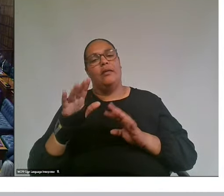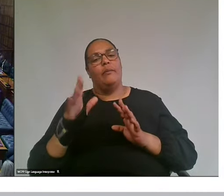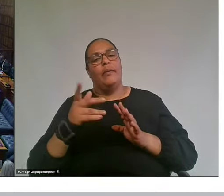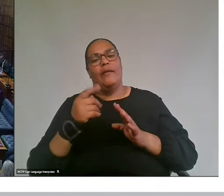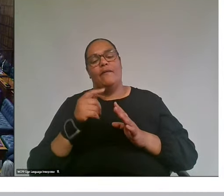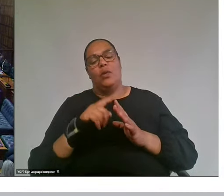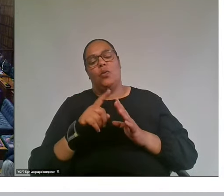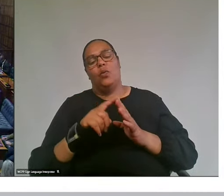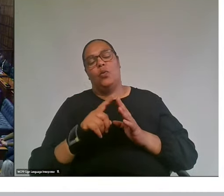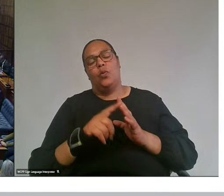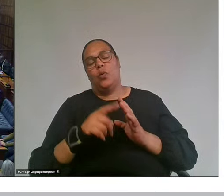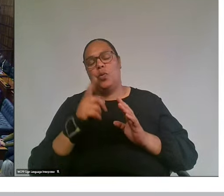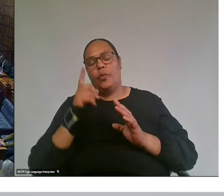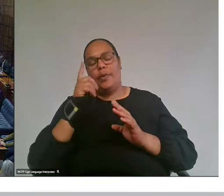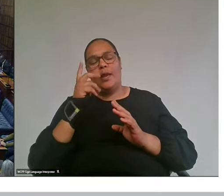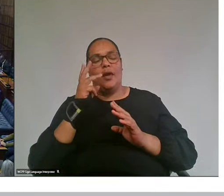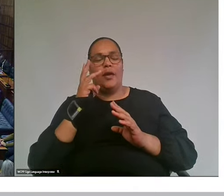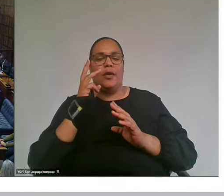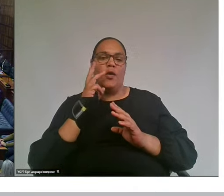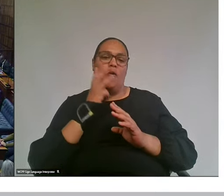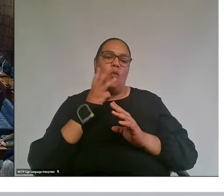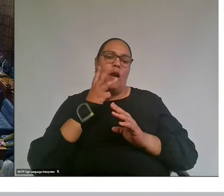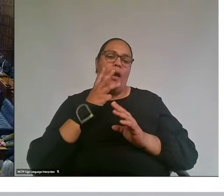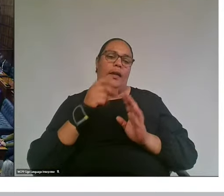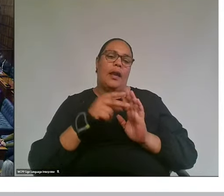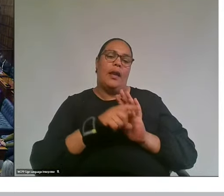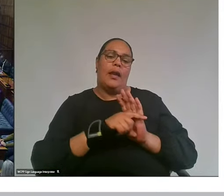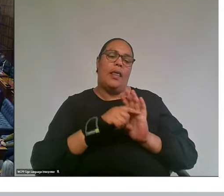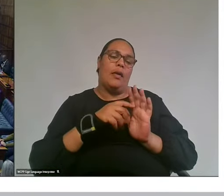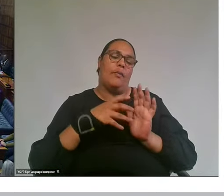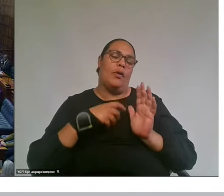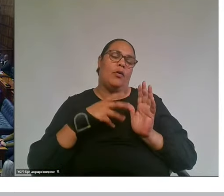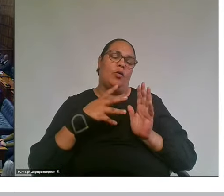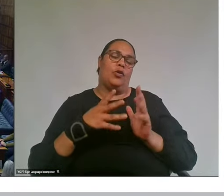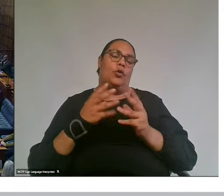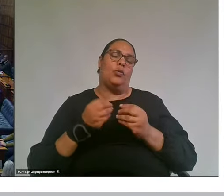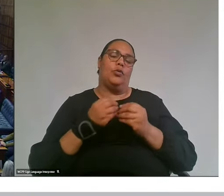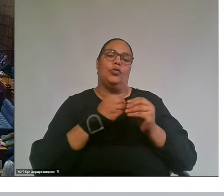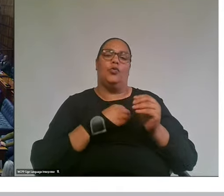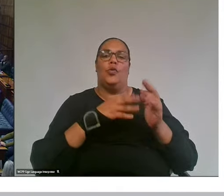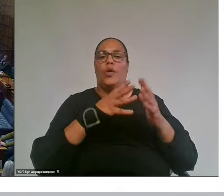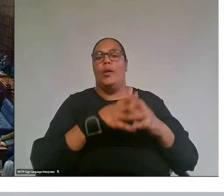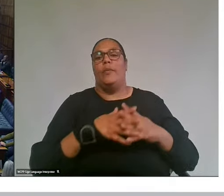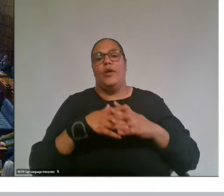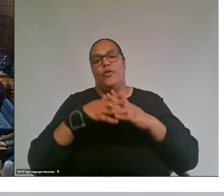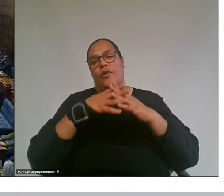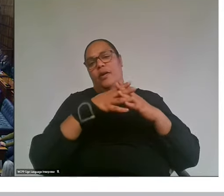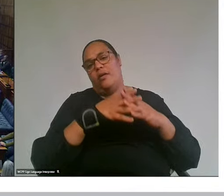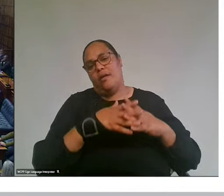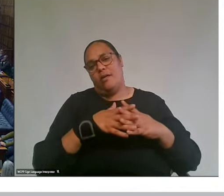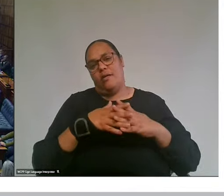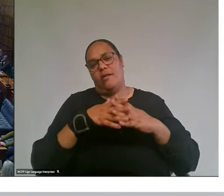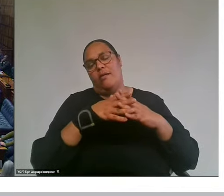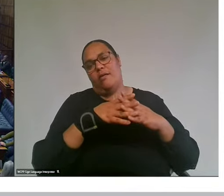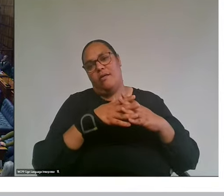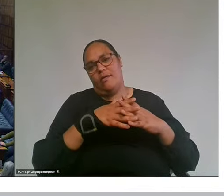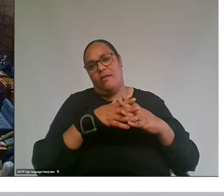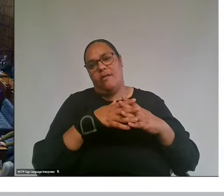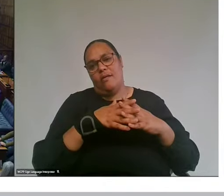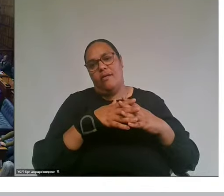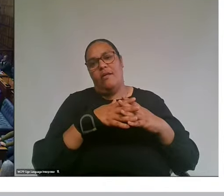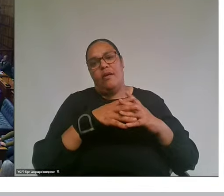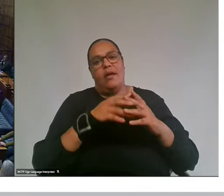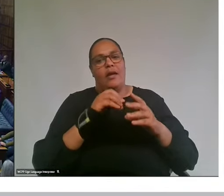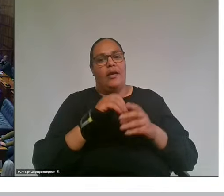blackowned wine labels um that we took to um took to the US um and uh in in the